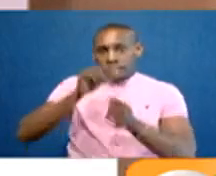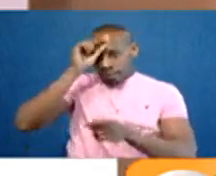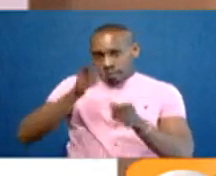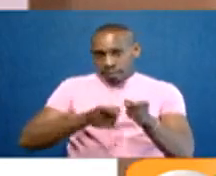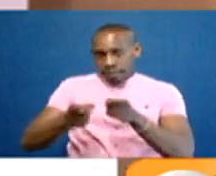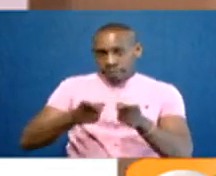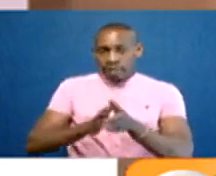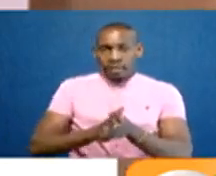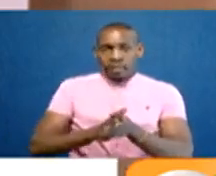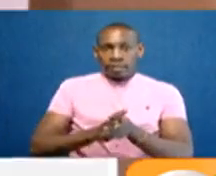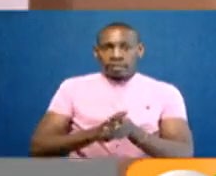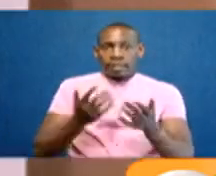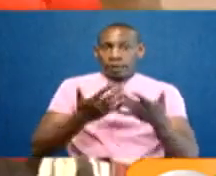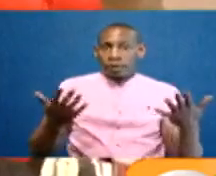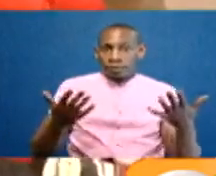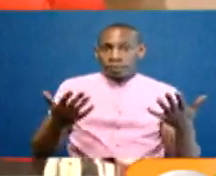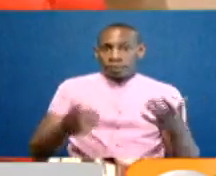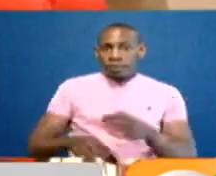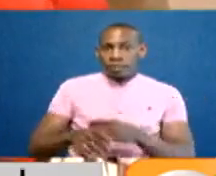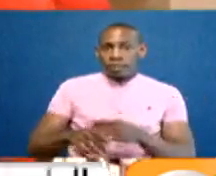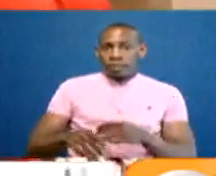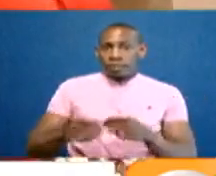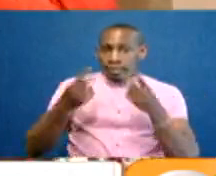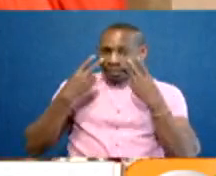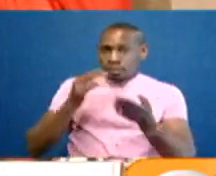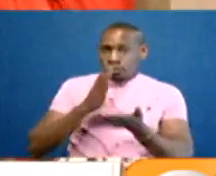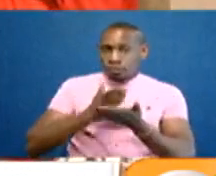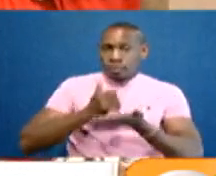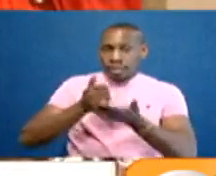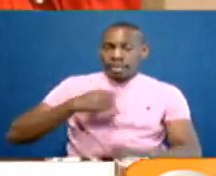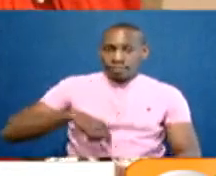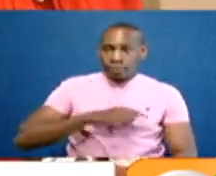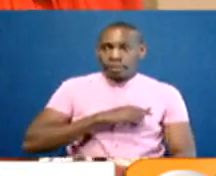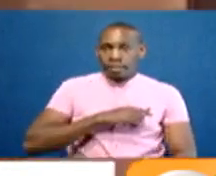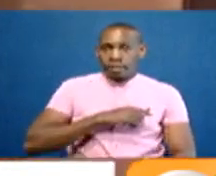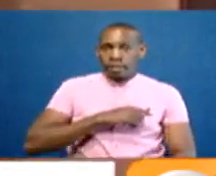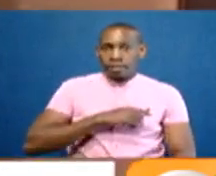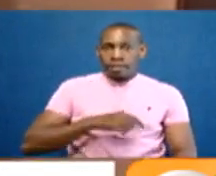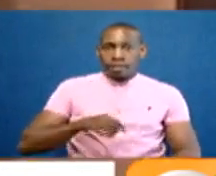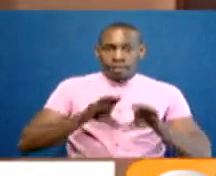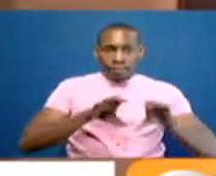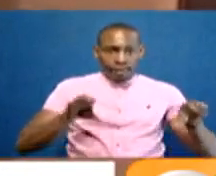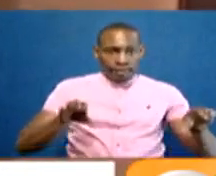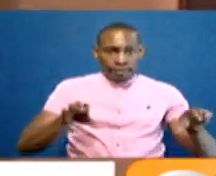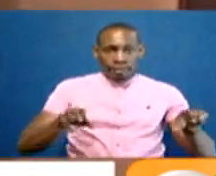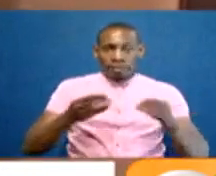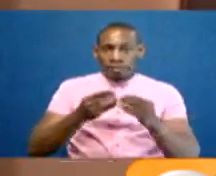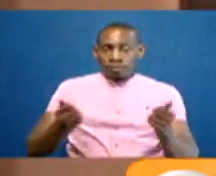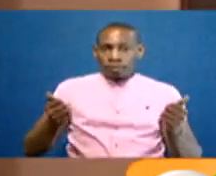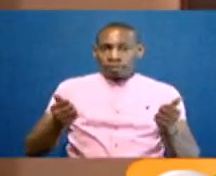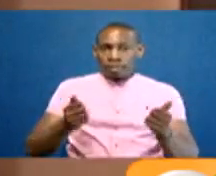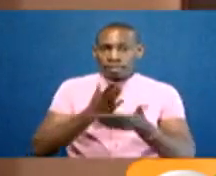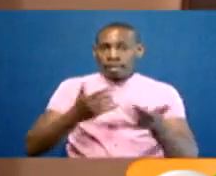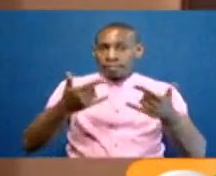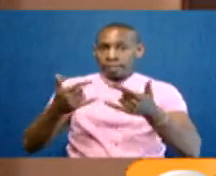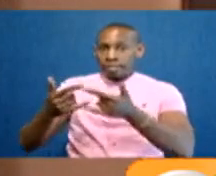full, is a tool that I see which will help us as the market address certain